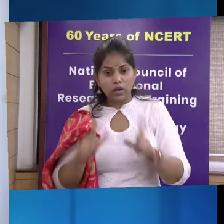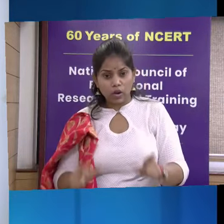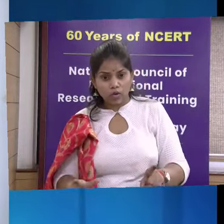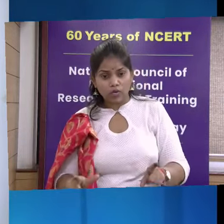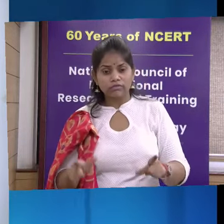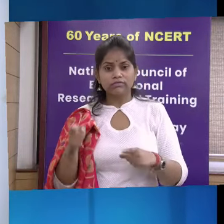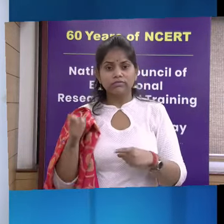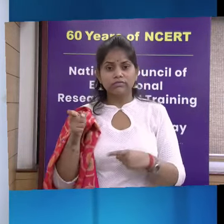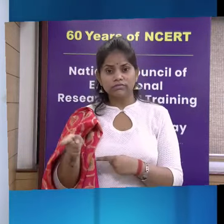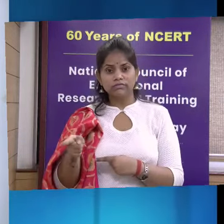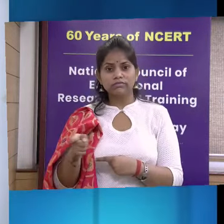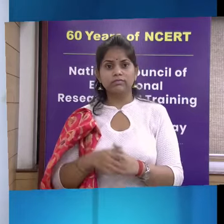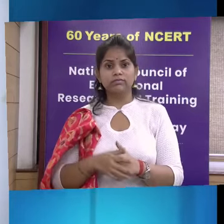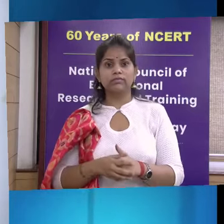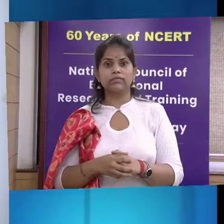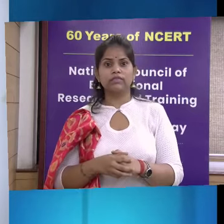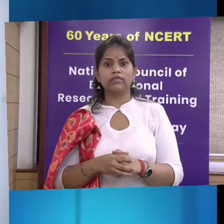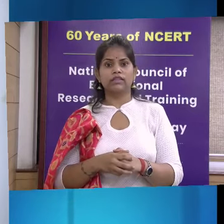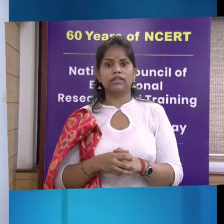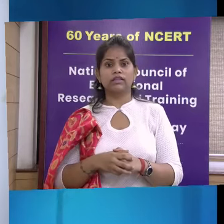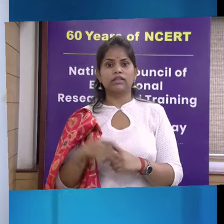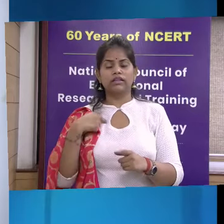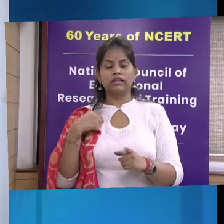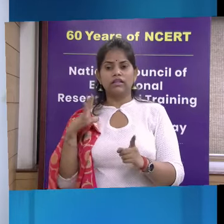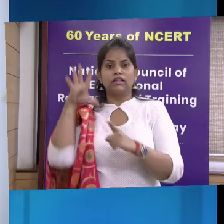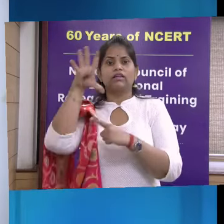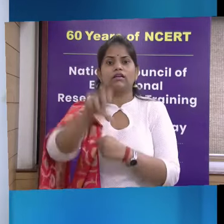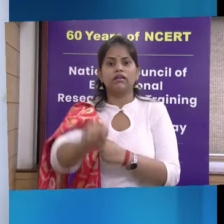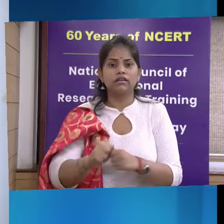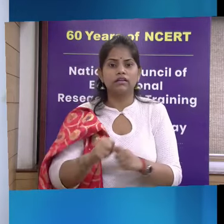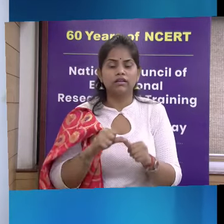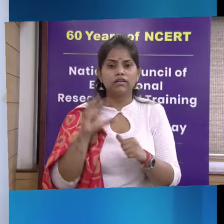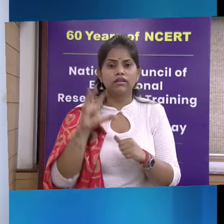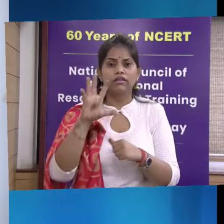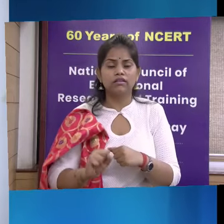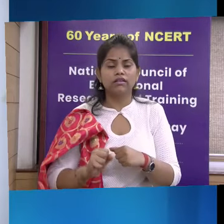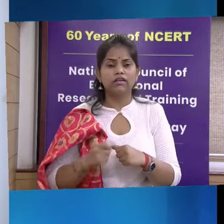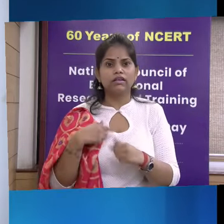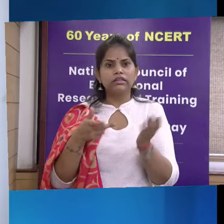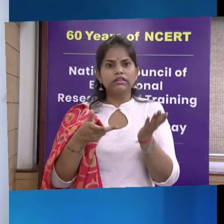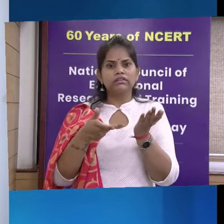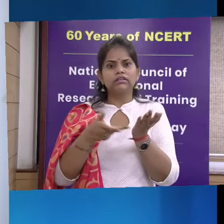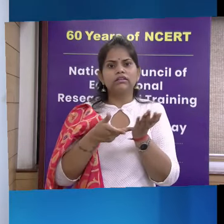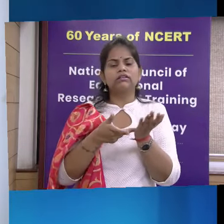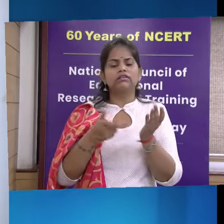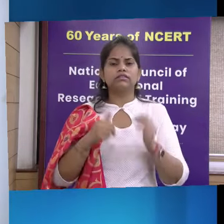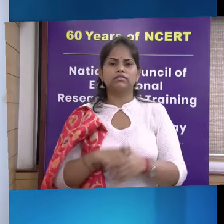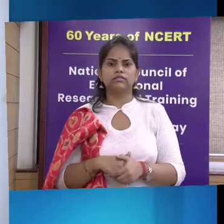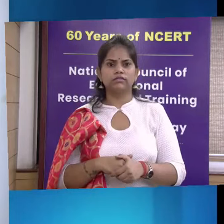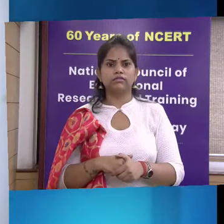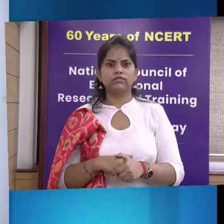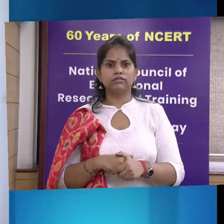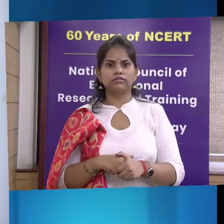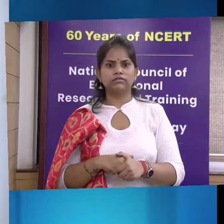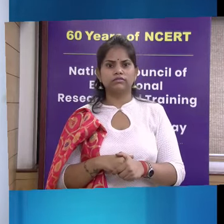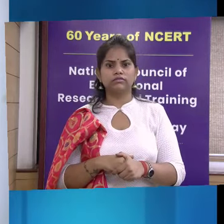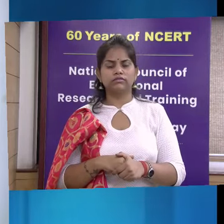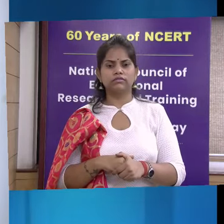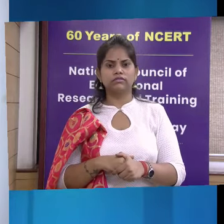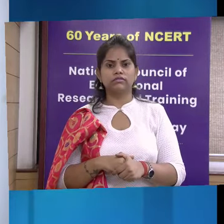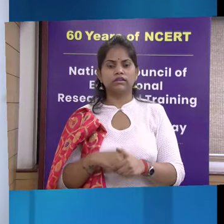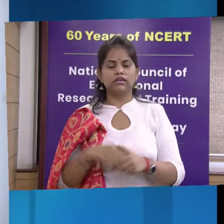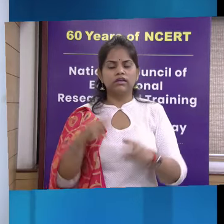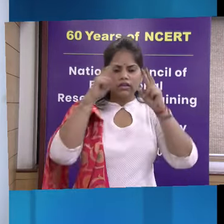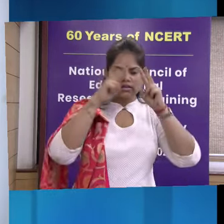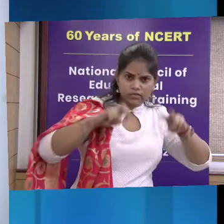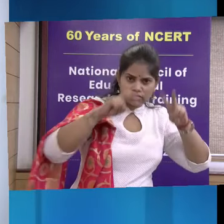levels of access to technology need to be addressed. Surveys